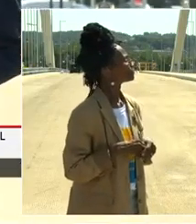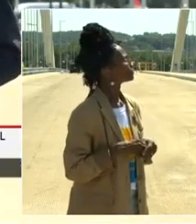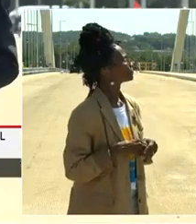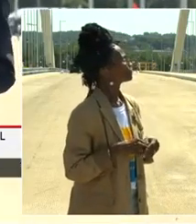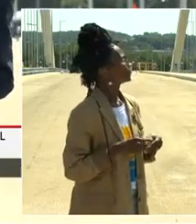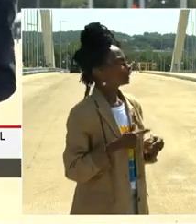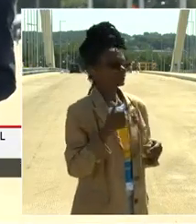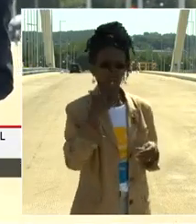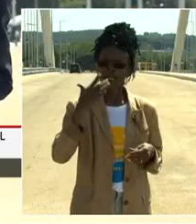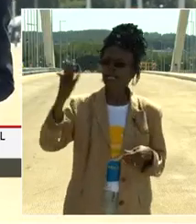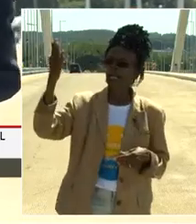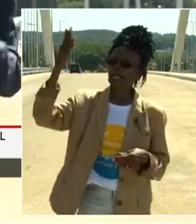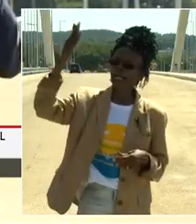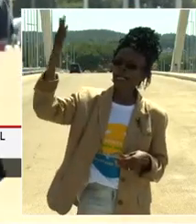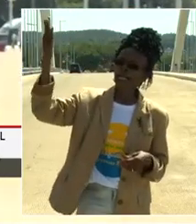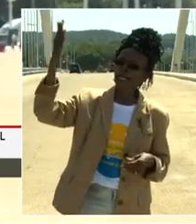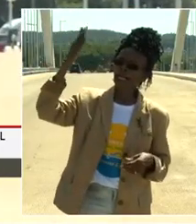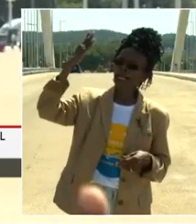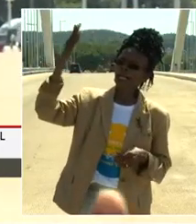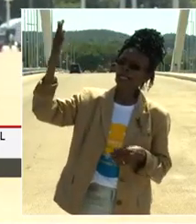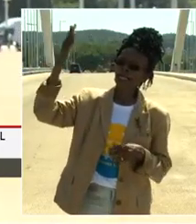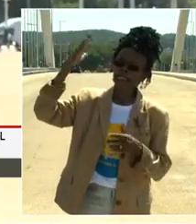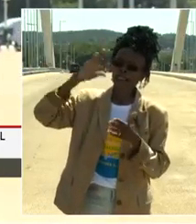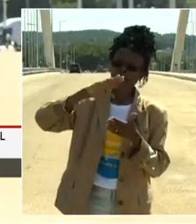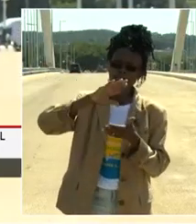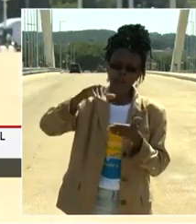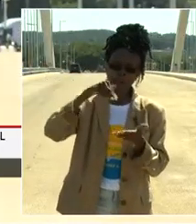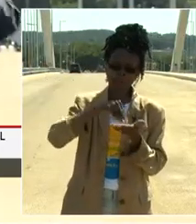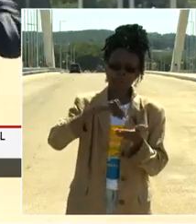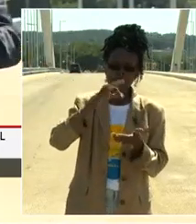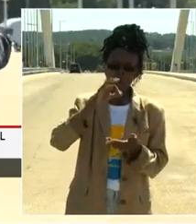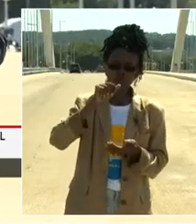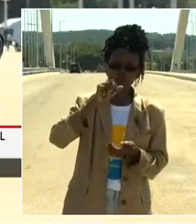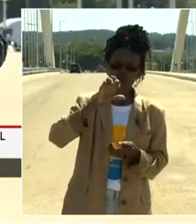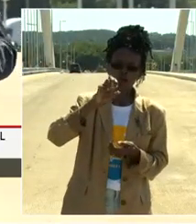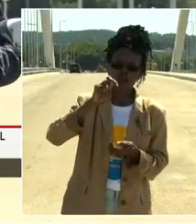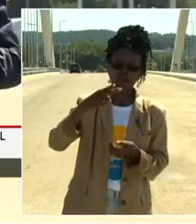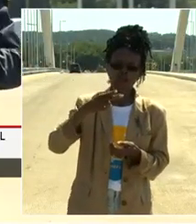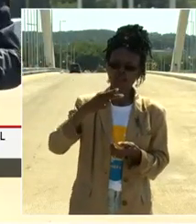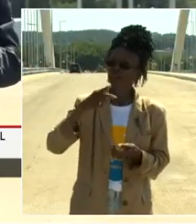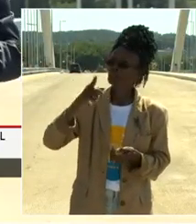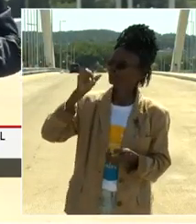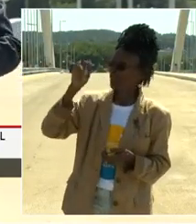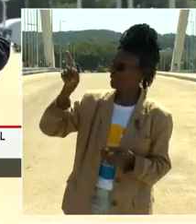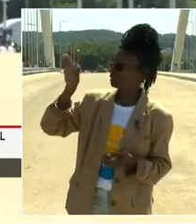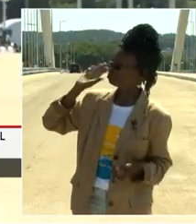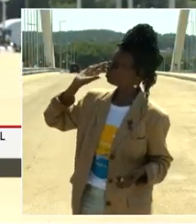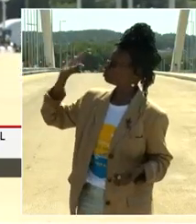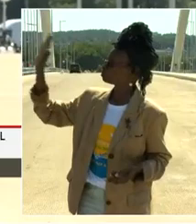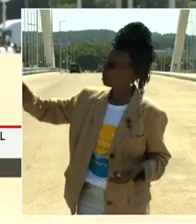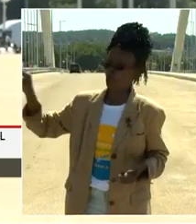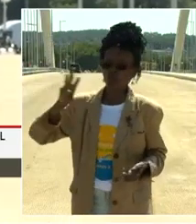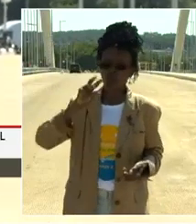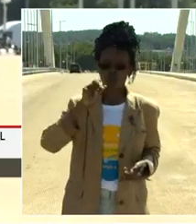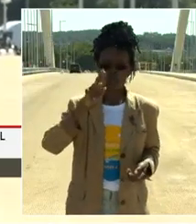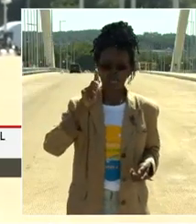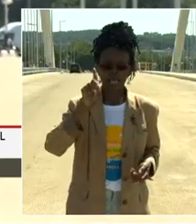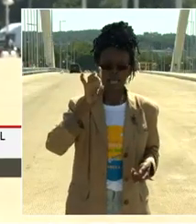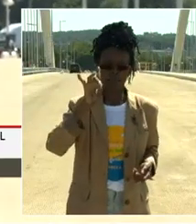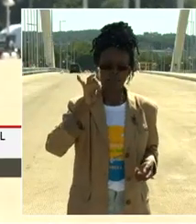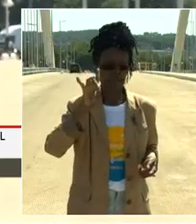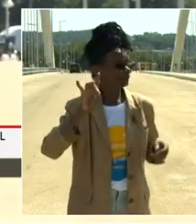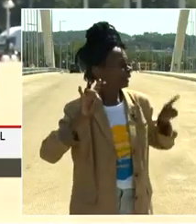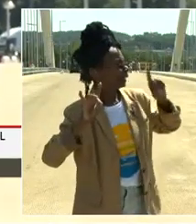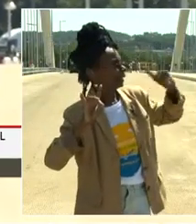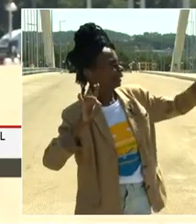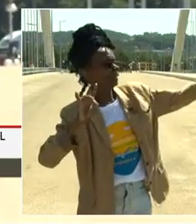I think the middle is dividing line between 6 and 8. So if I lean forward, I'm in 6 right now. Well, good